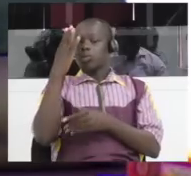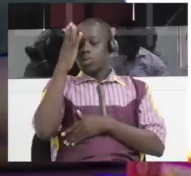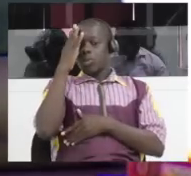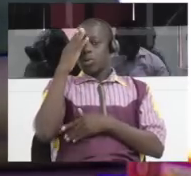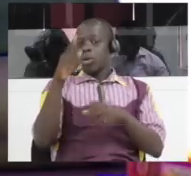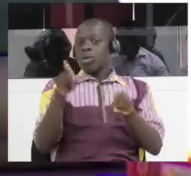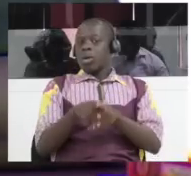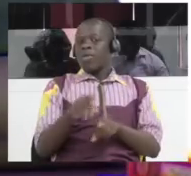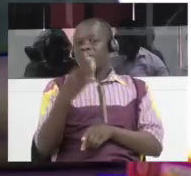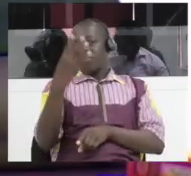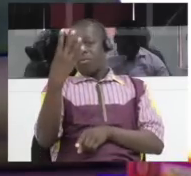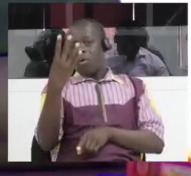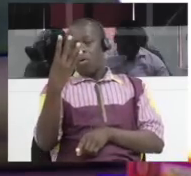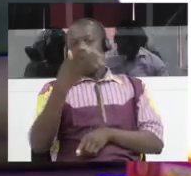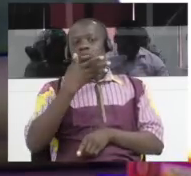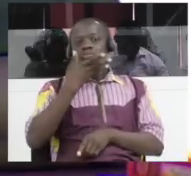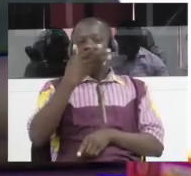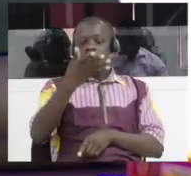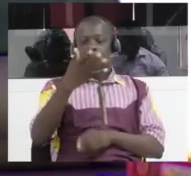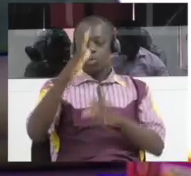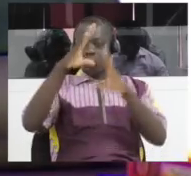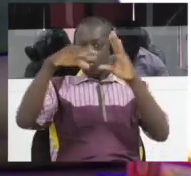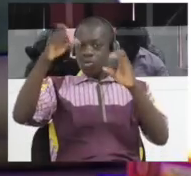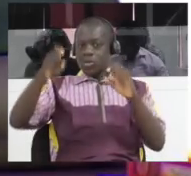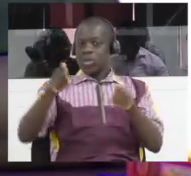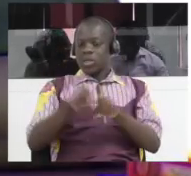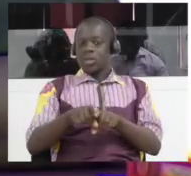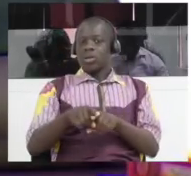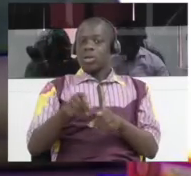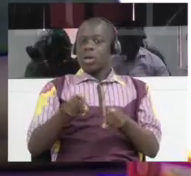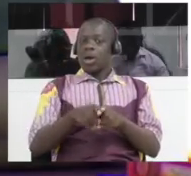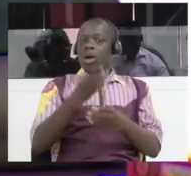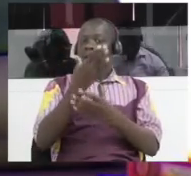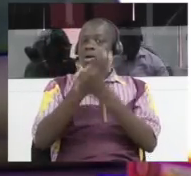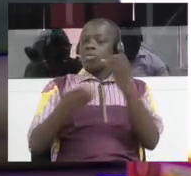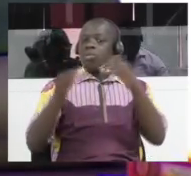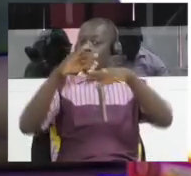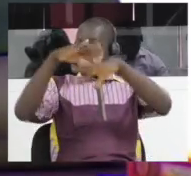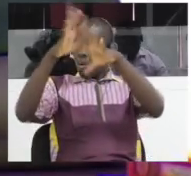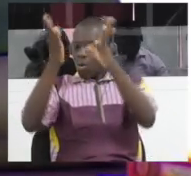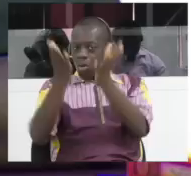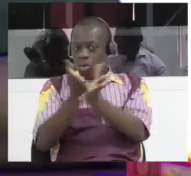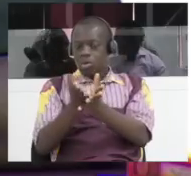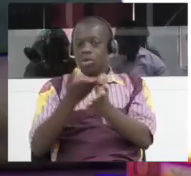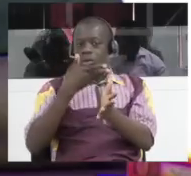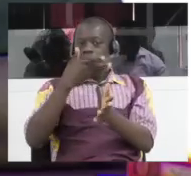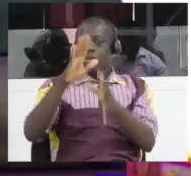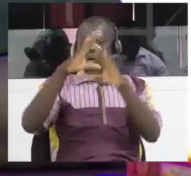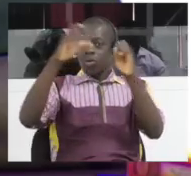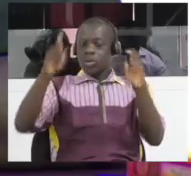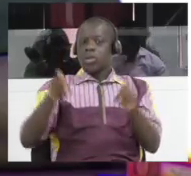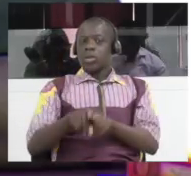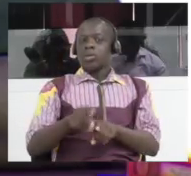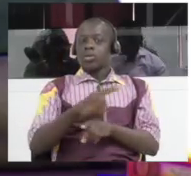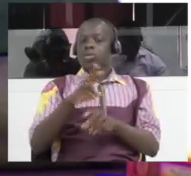I'm not sure whether four young officers out of all the officers, young officers in the then Gambian